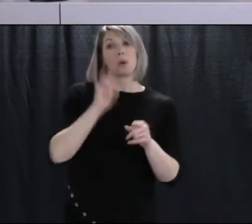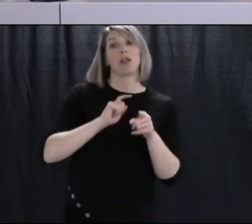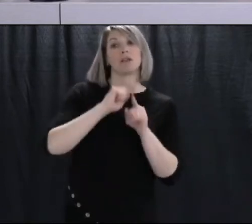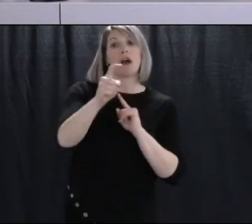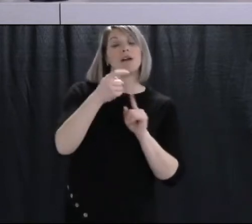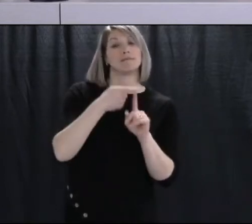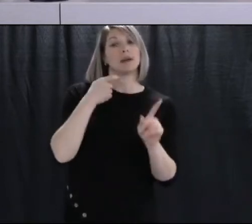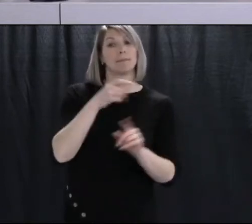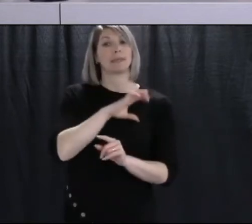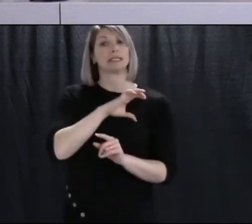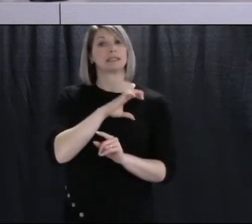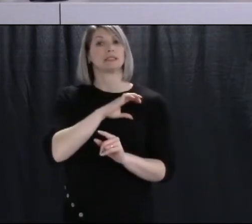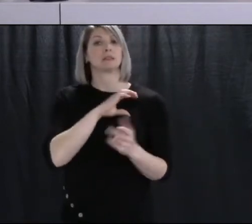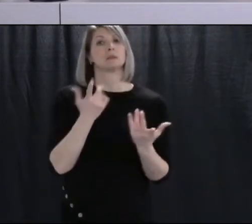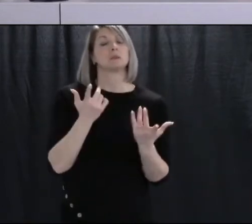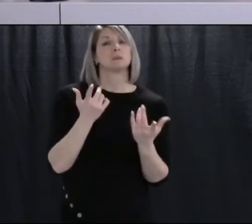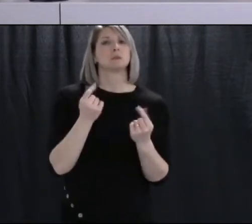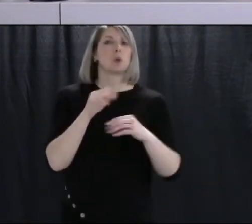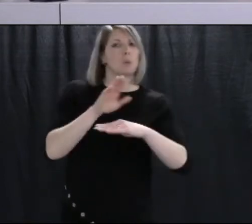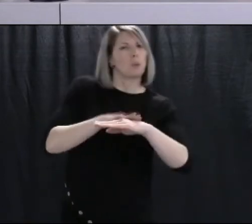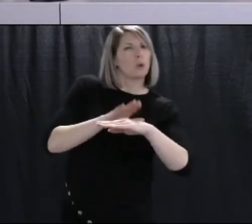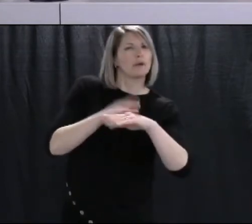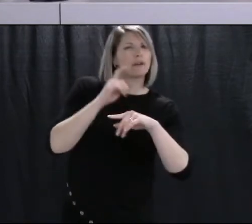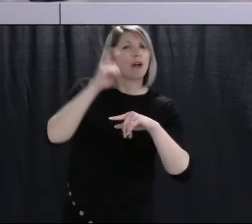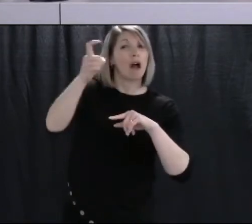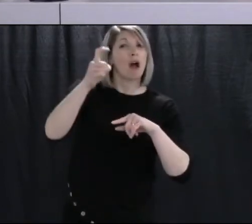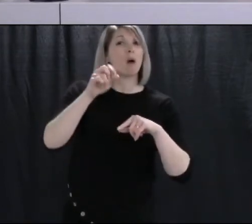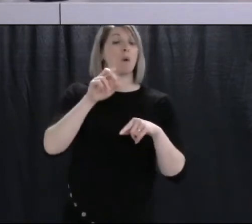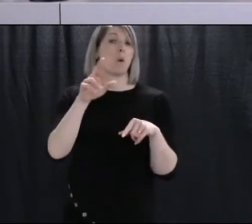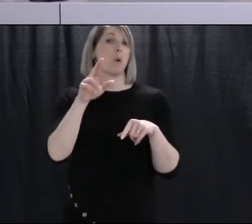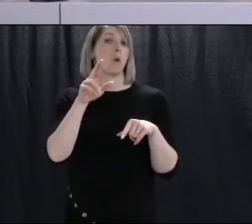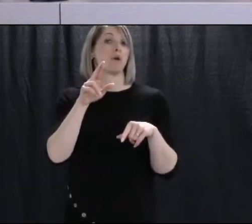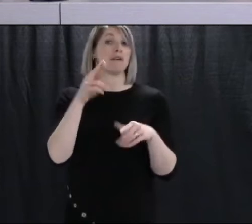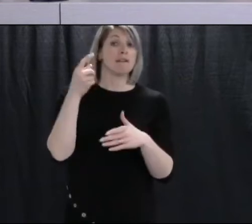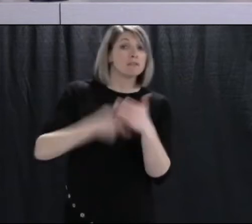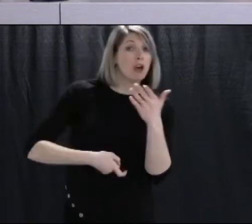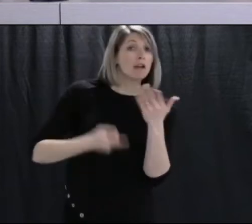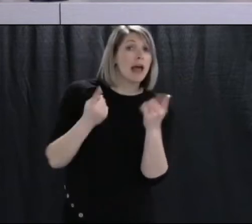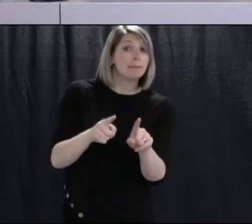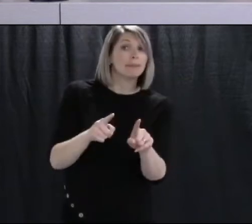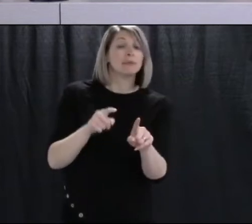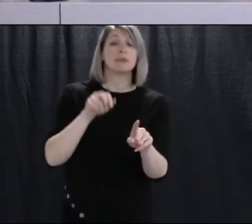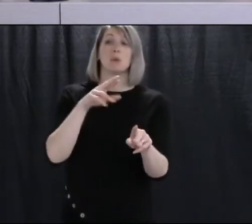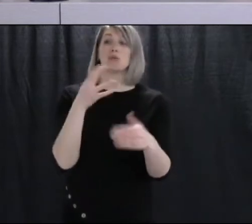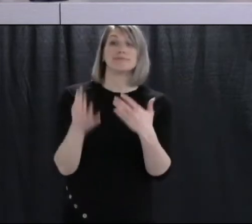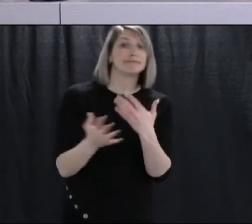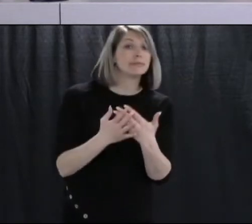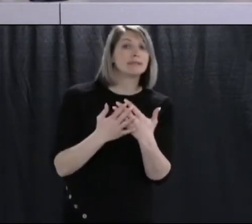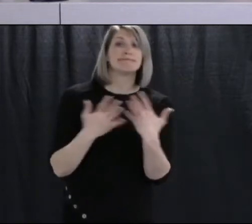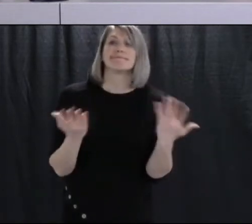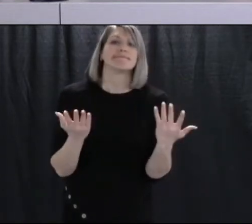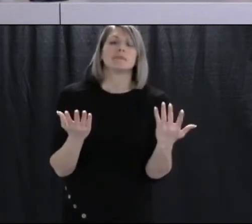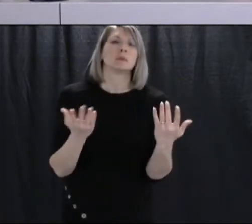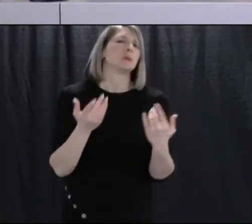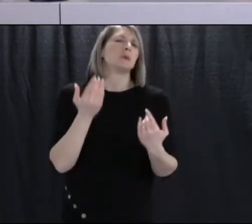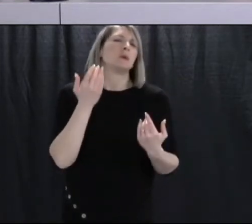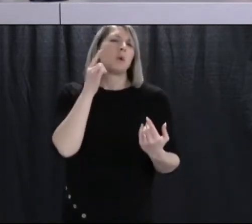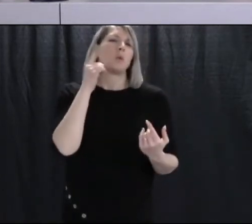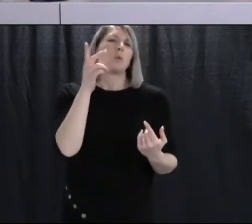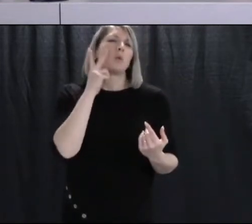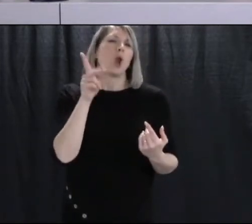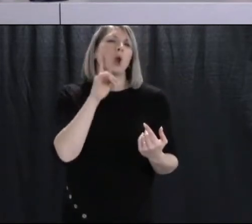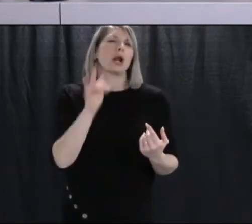kind of whether these will be warning calls or actual fines being issued, or if possible, any fines that have